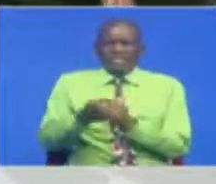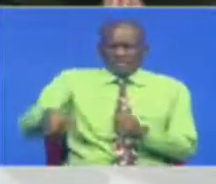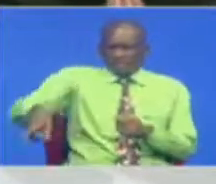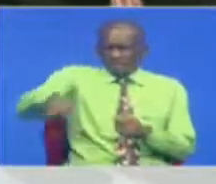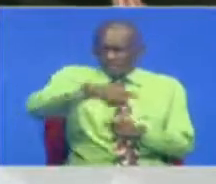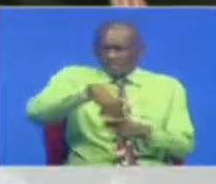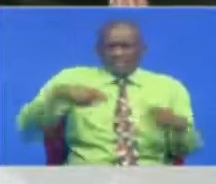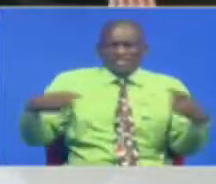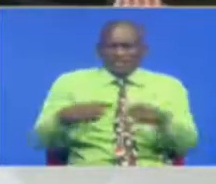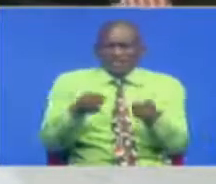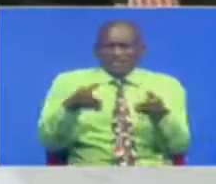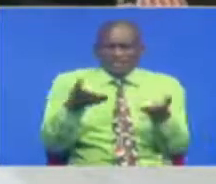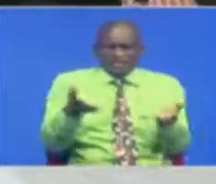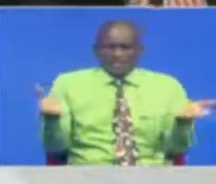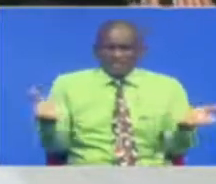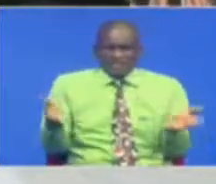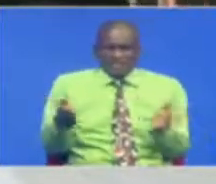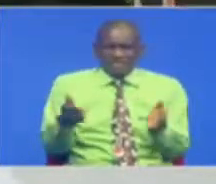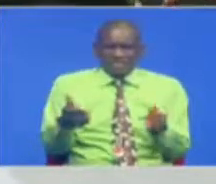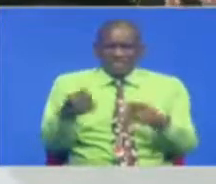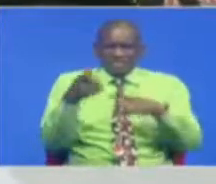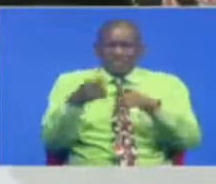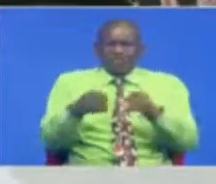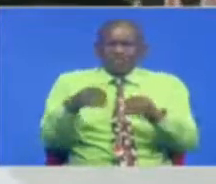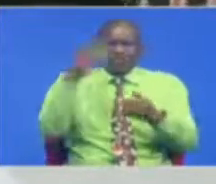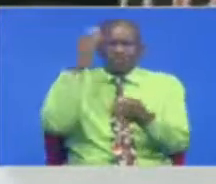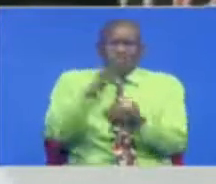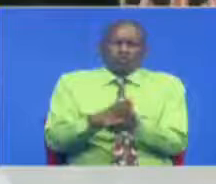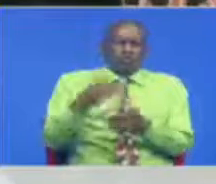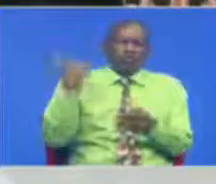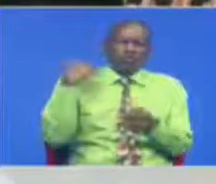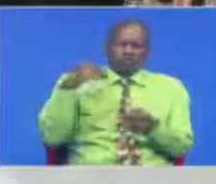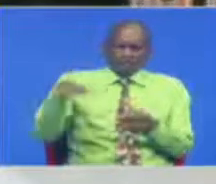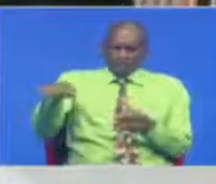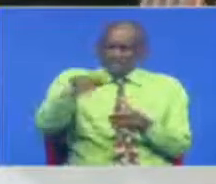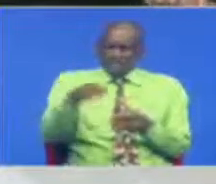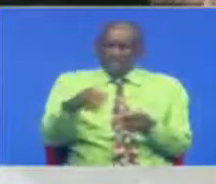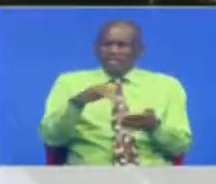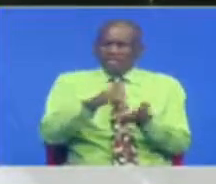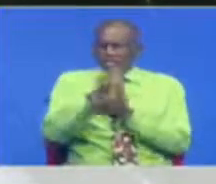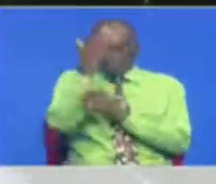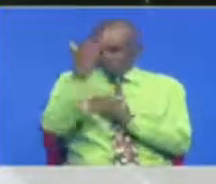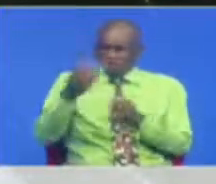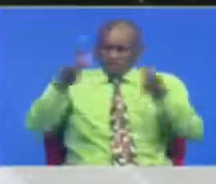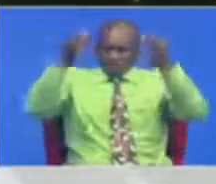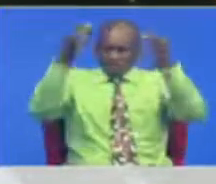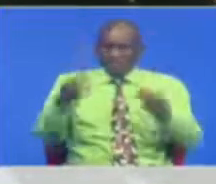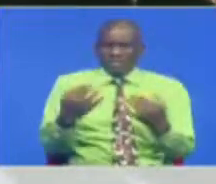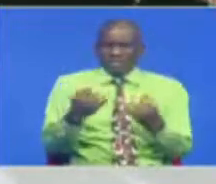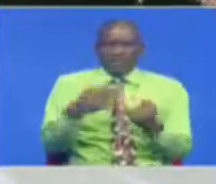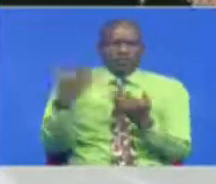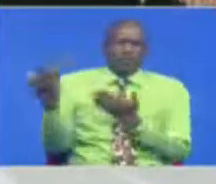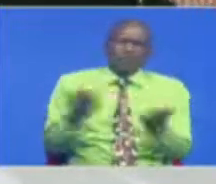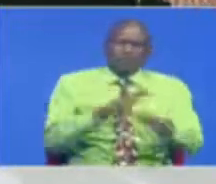mingi ya kuondoka kwa mambo ya crime. Ndio tulionelea vizuri, at least tuleta vijana